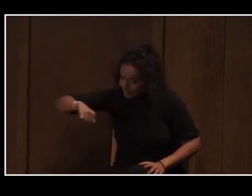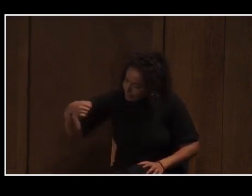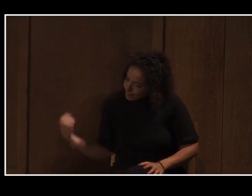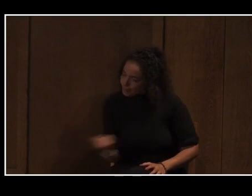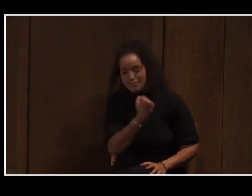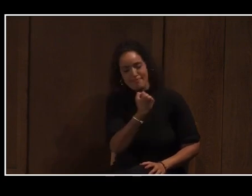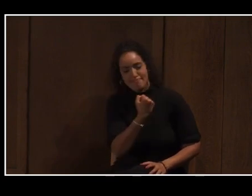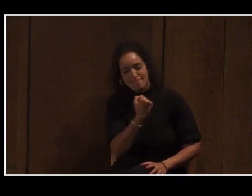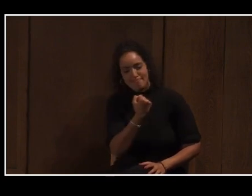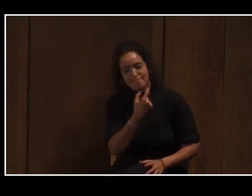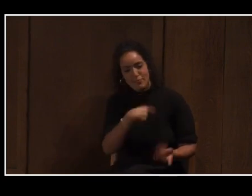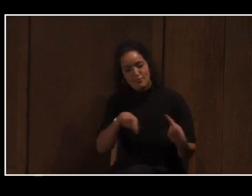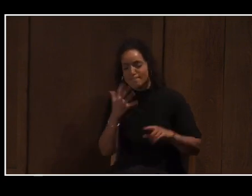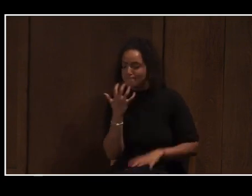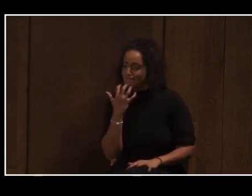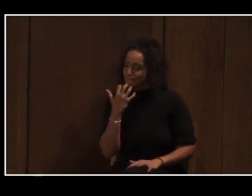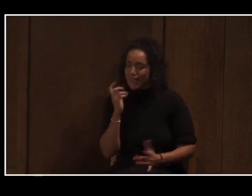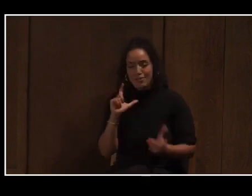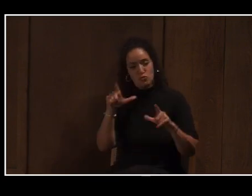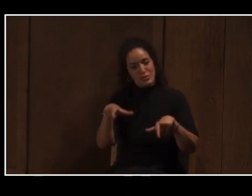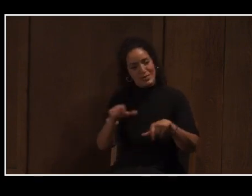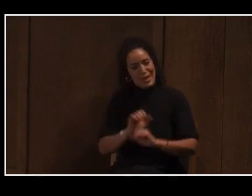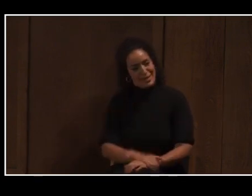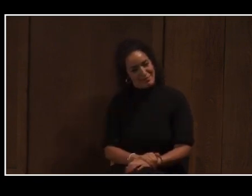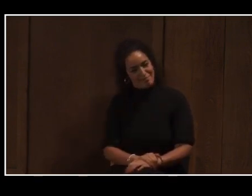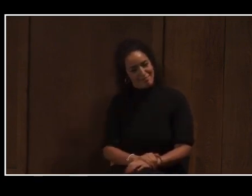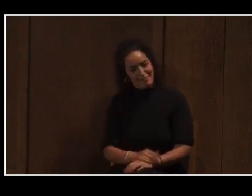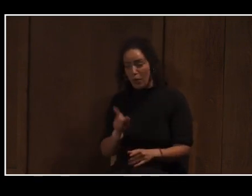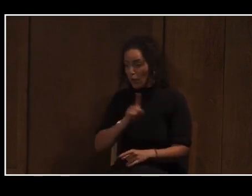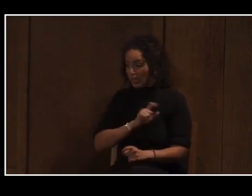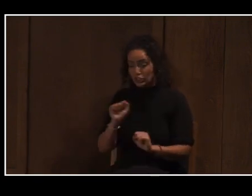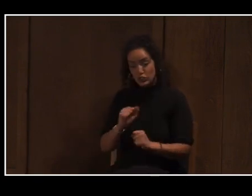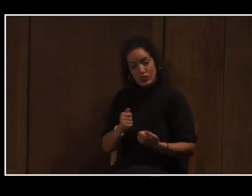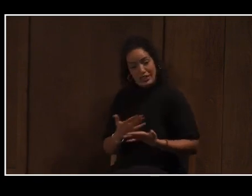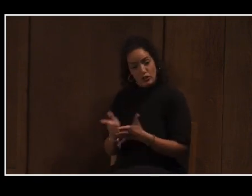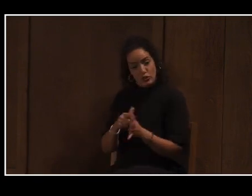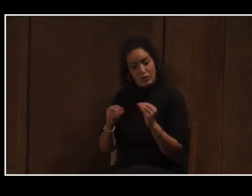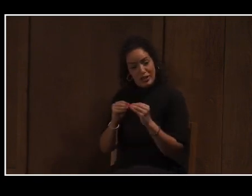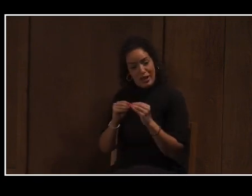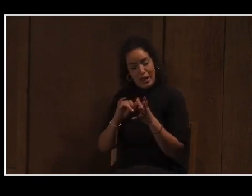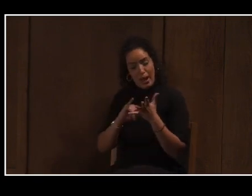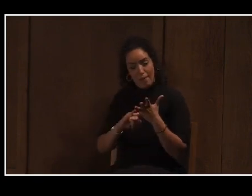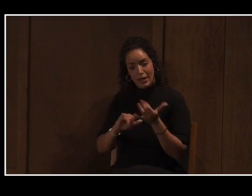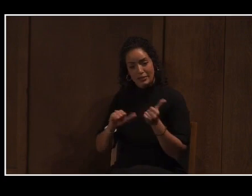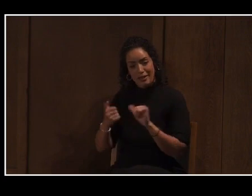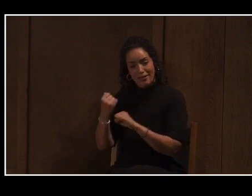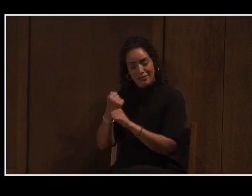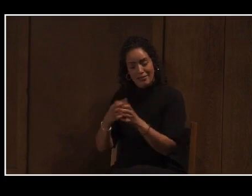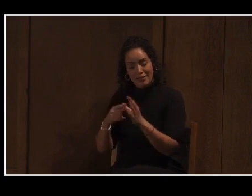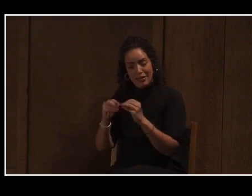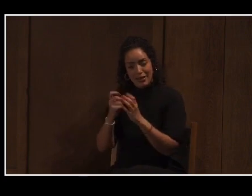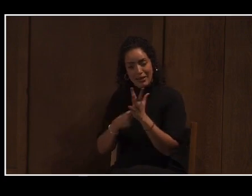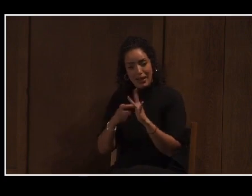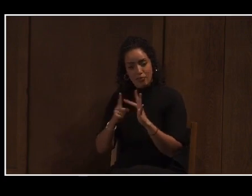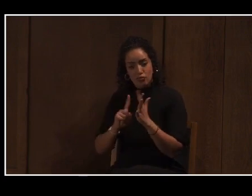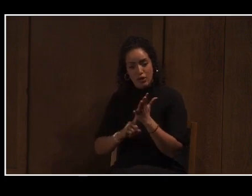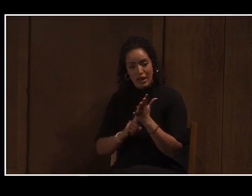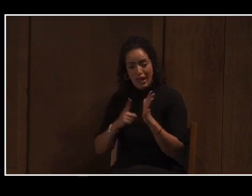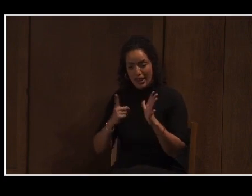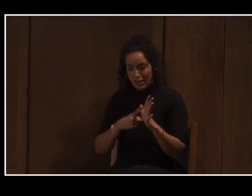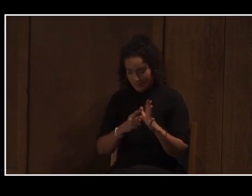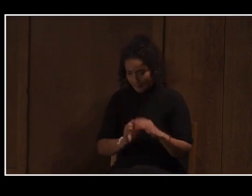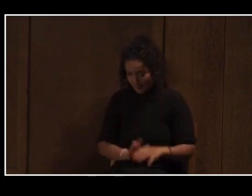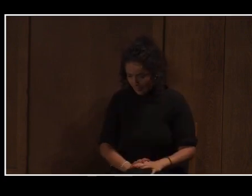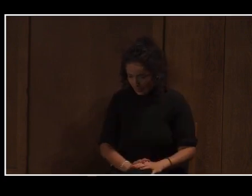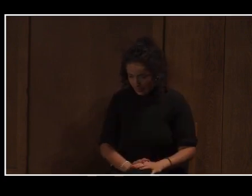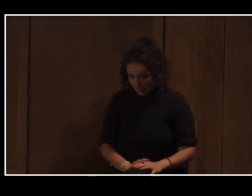Unfortunately, Gabriella and Abbas, you have to follow that. So let me introduce Gabriella Gomez-Mont, who